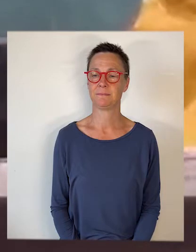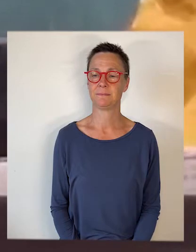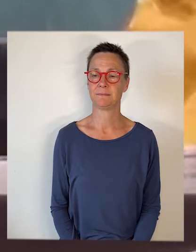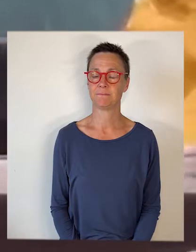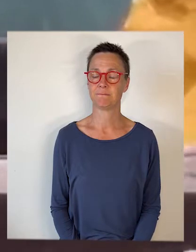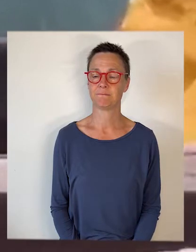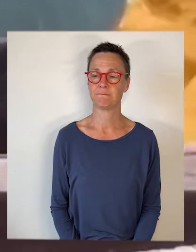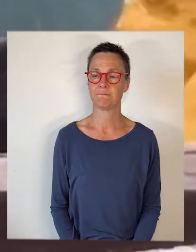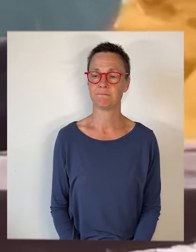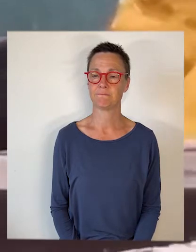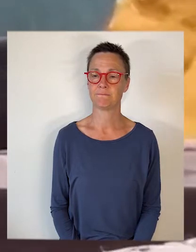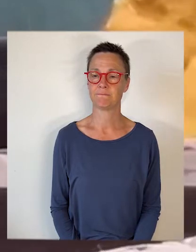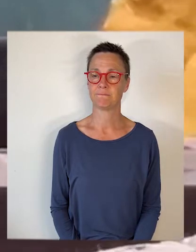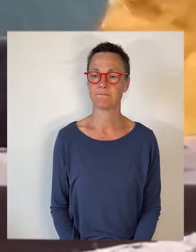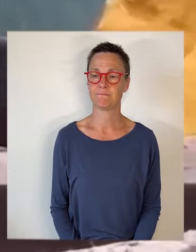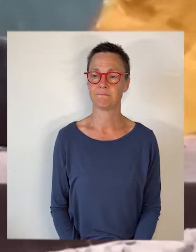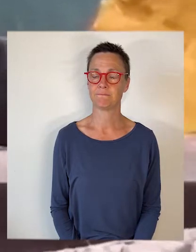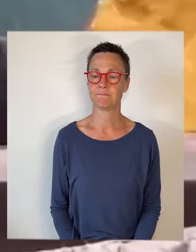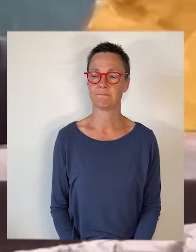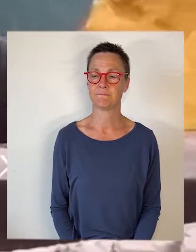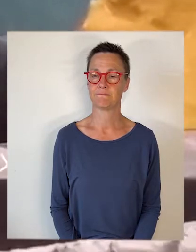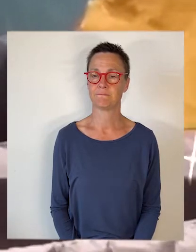I can't see her yet.